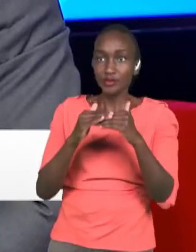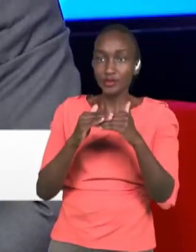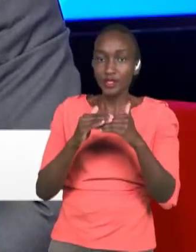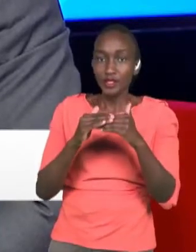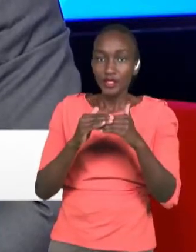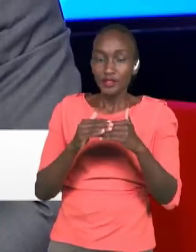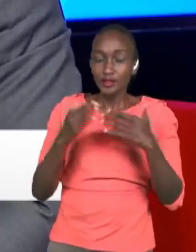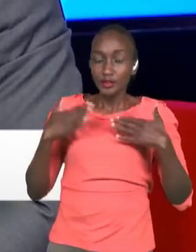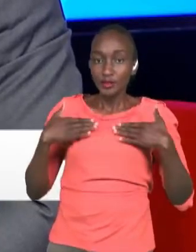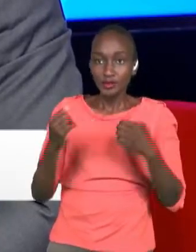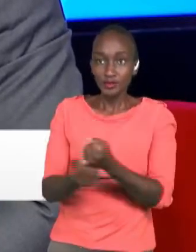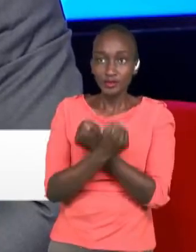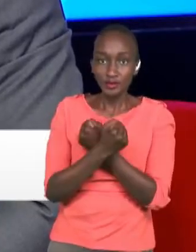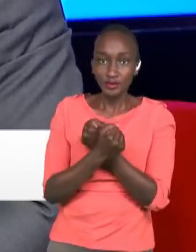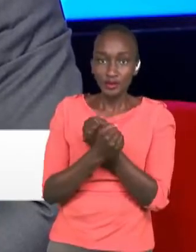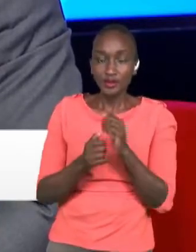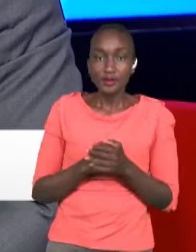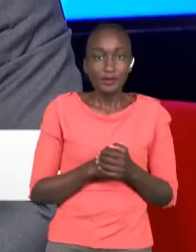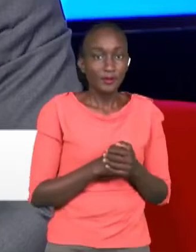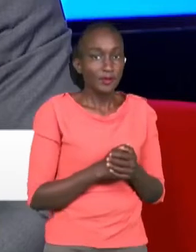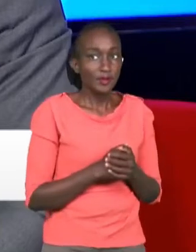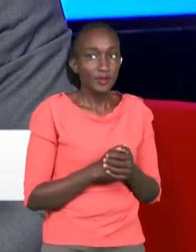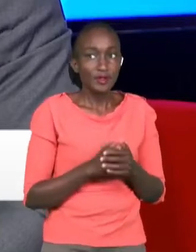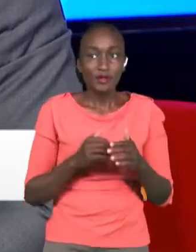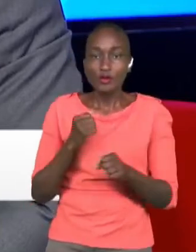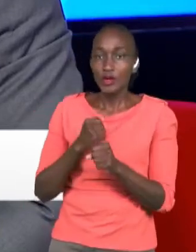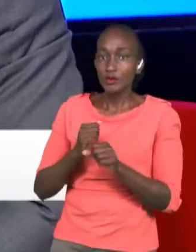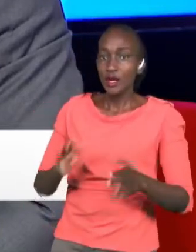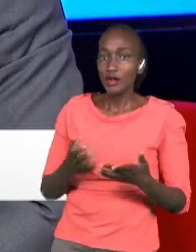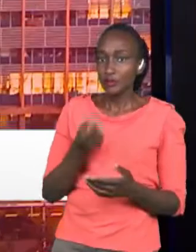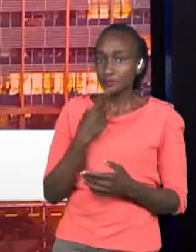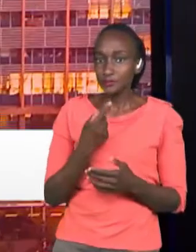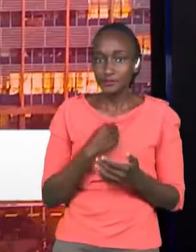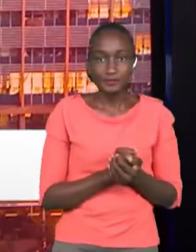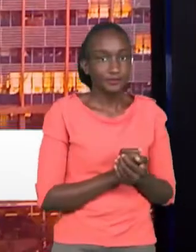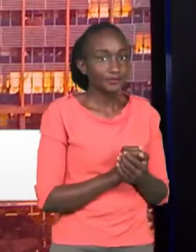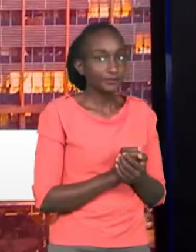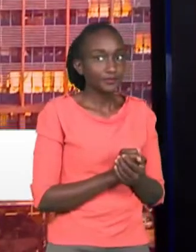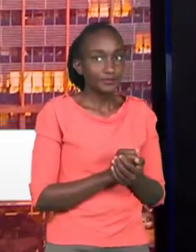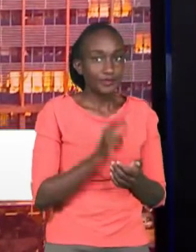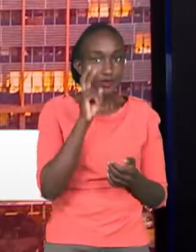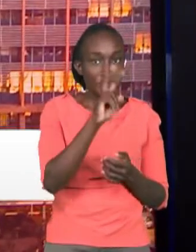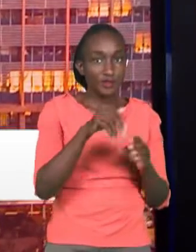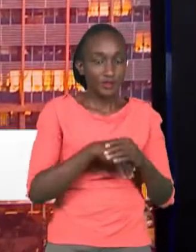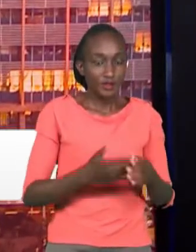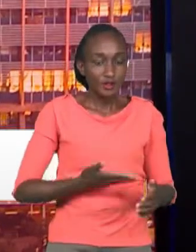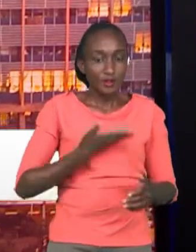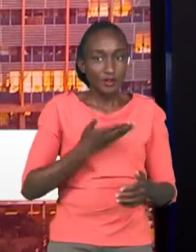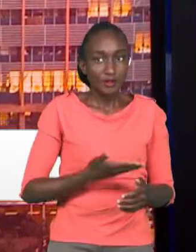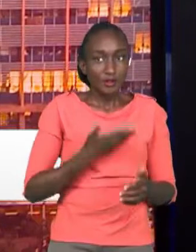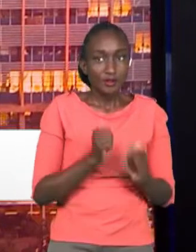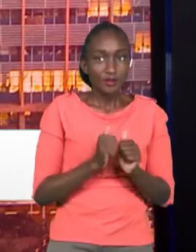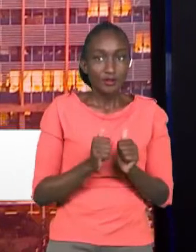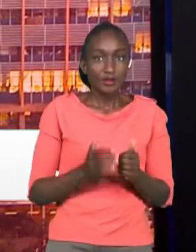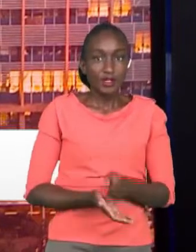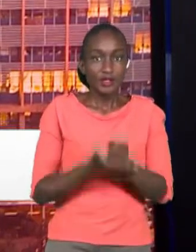that blood flow goes faster? Yeah, so and how does this work medically? See, it's in the breathing, it's increased the blood